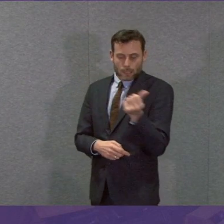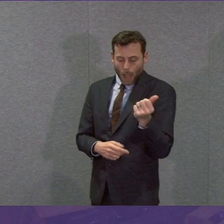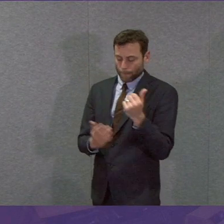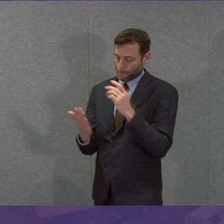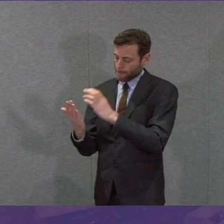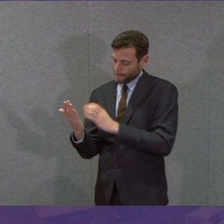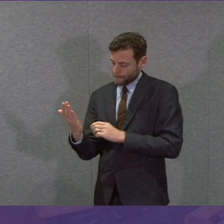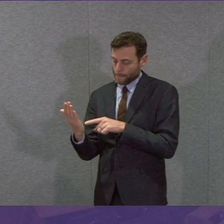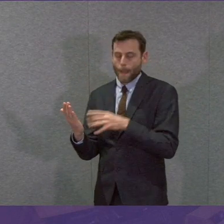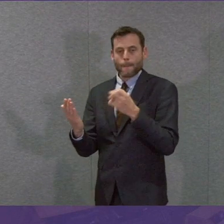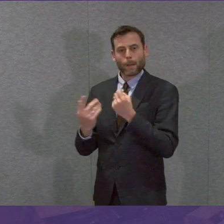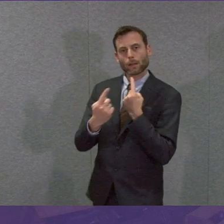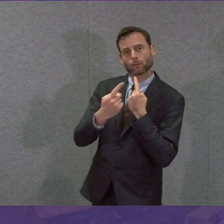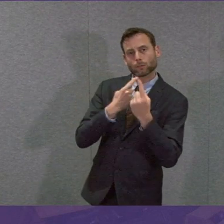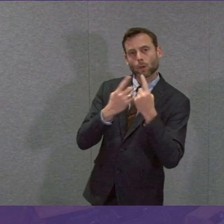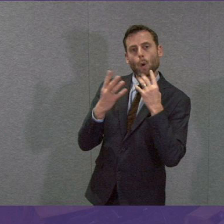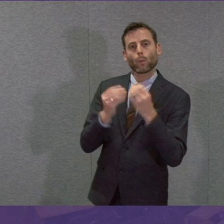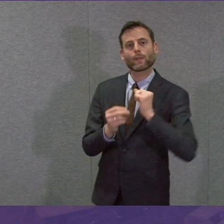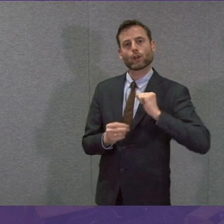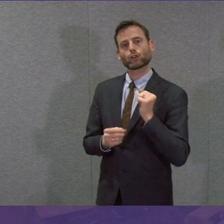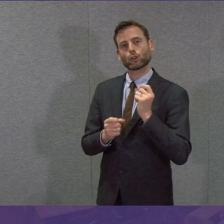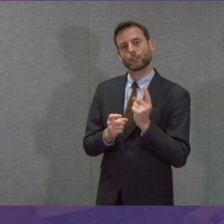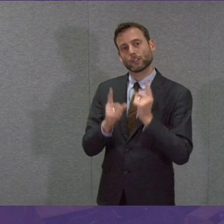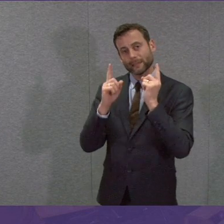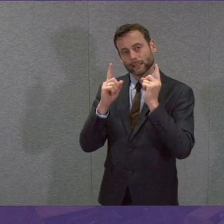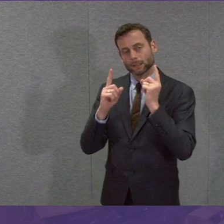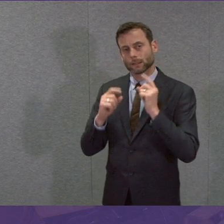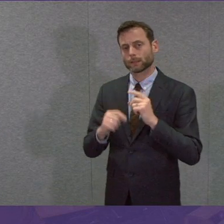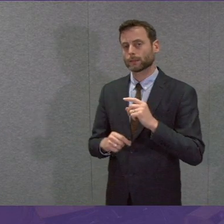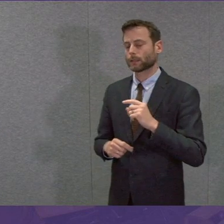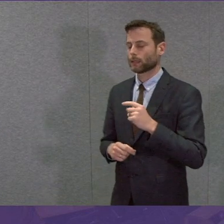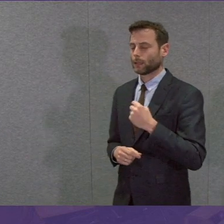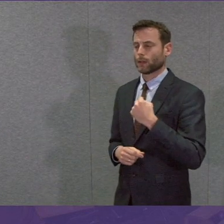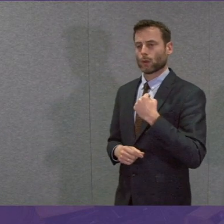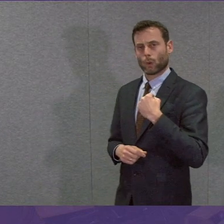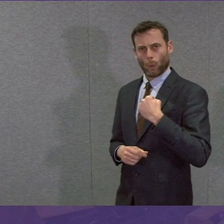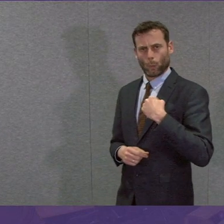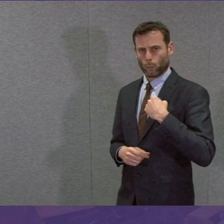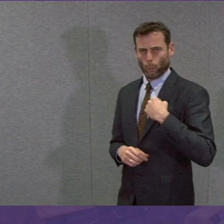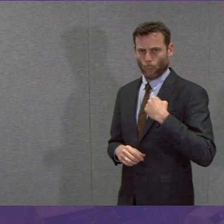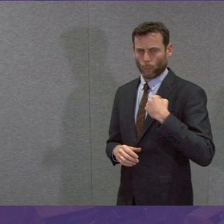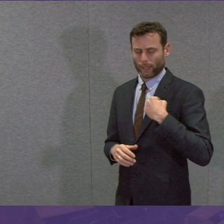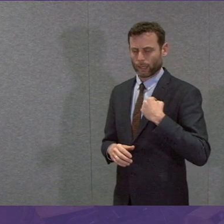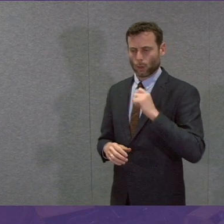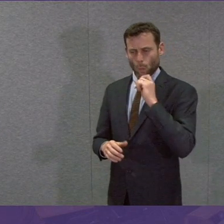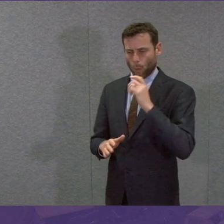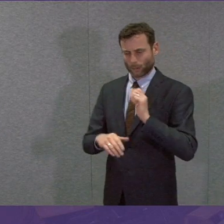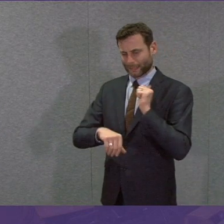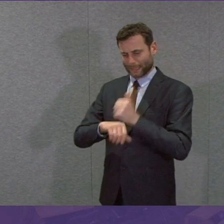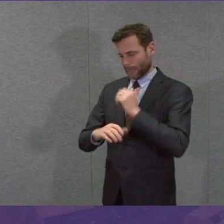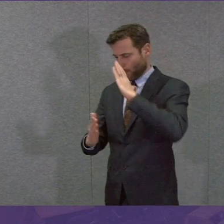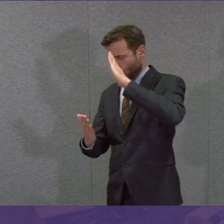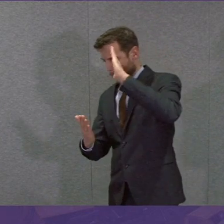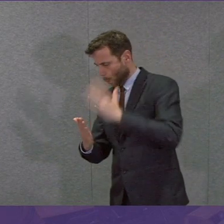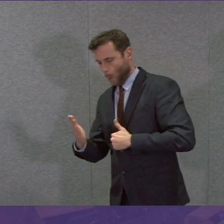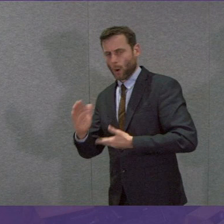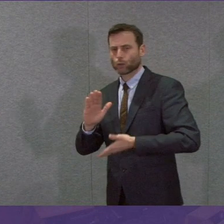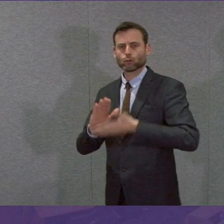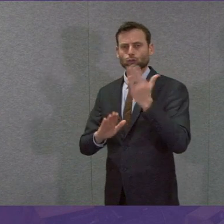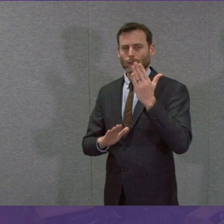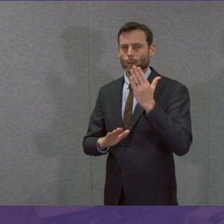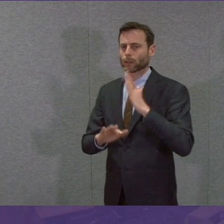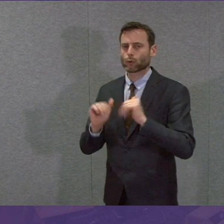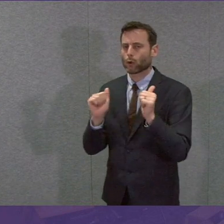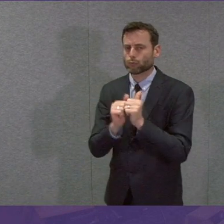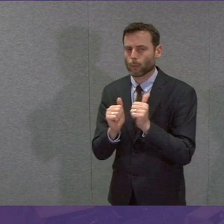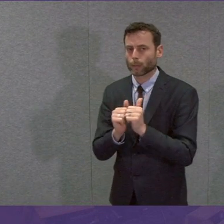place. We would not intend to, as I've said earlier, immediately implement all of this bill. That would be utterly inappropriate. But if you read the